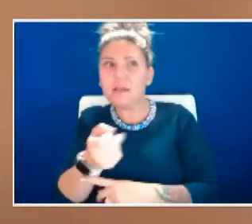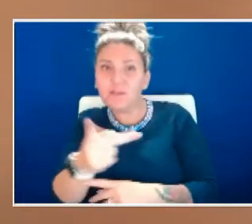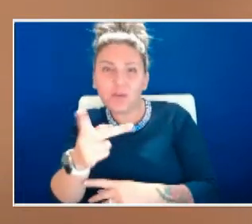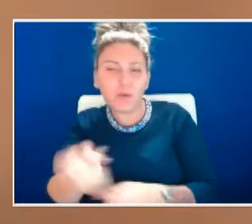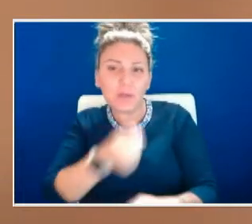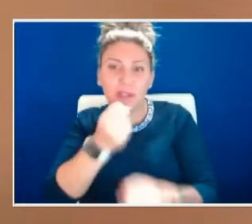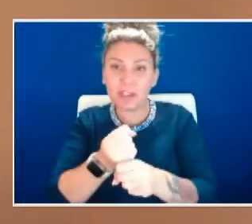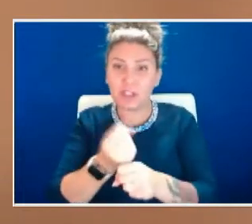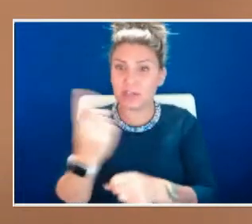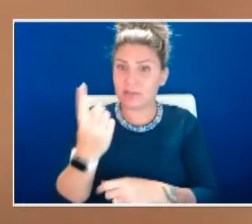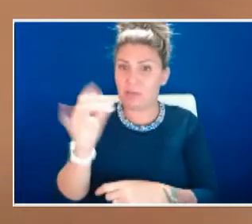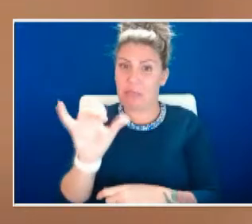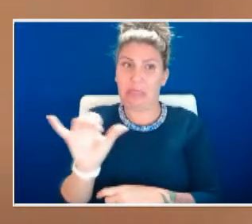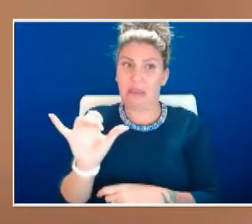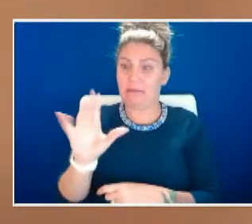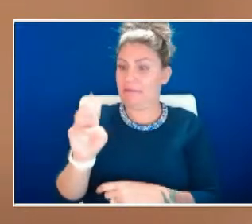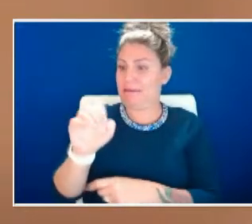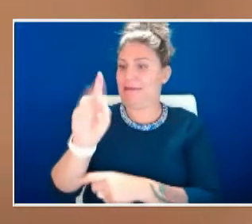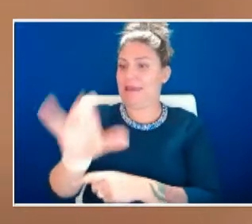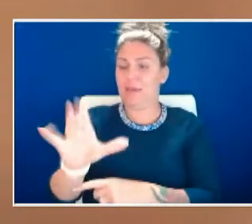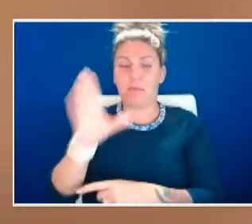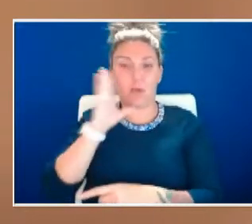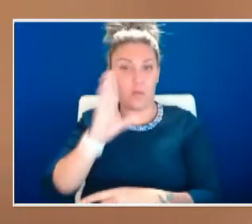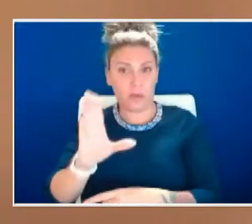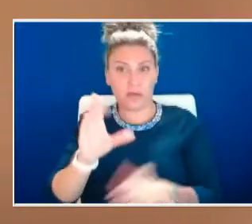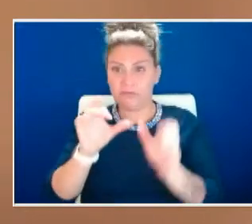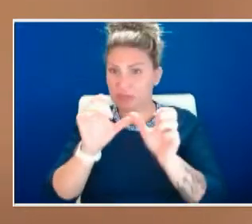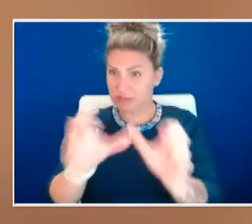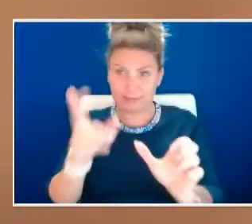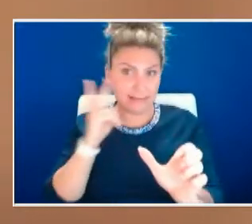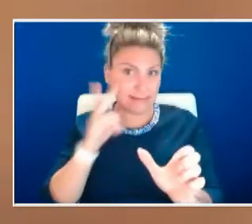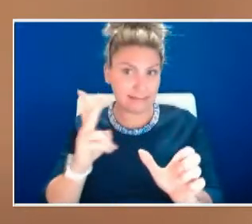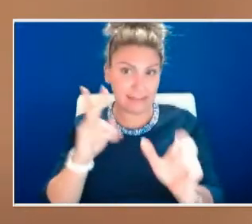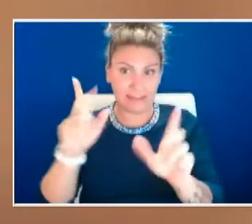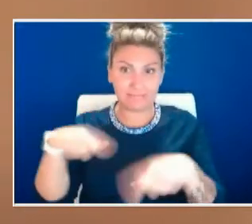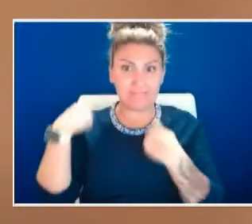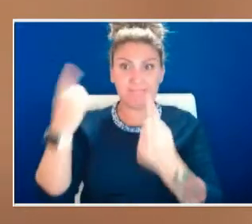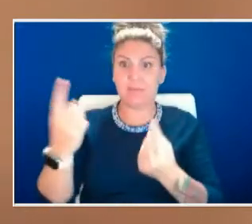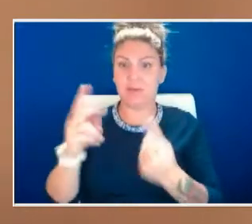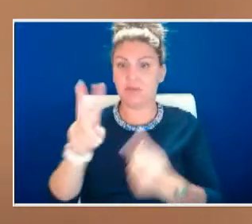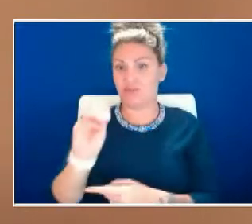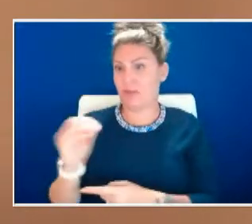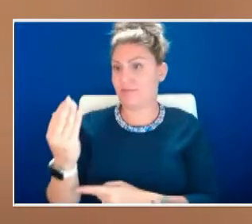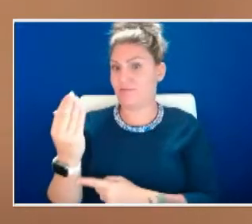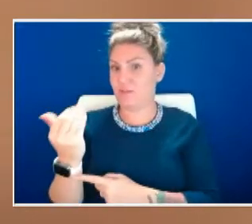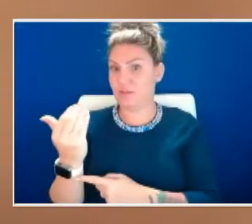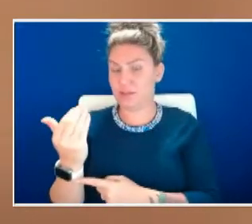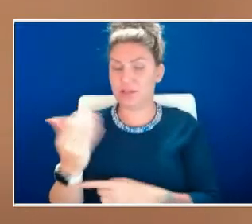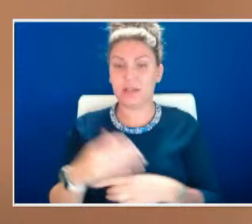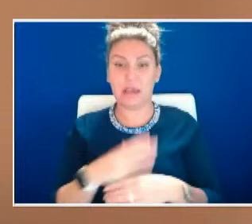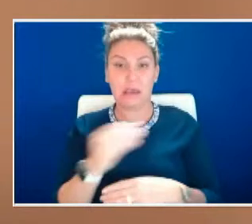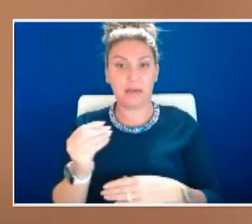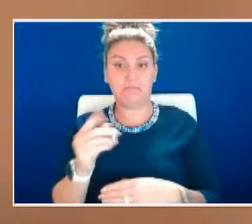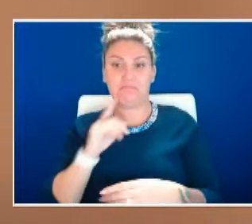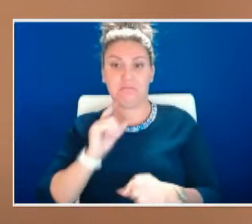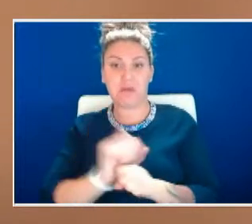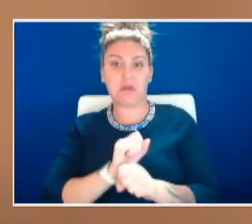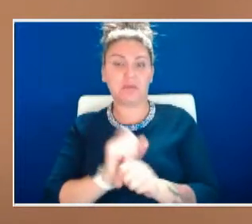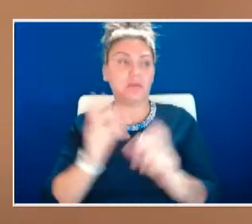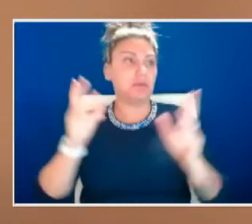I'm going to continue to see along the continuum. I've been seeing her since 2015, and I have absolutely